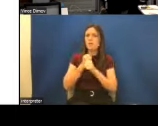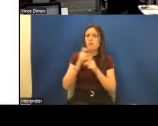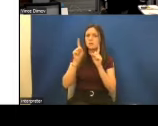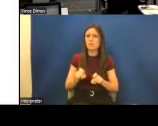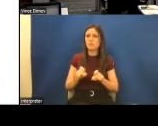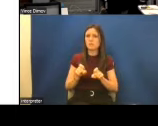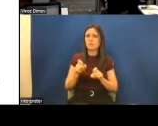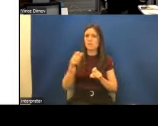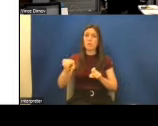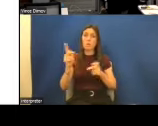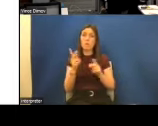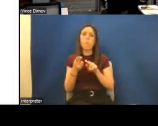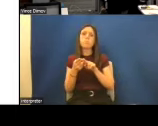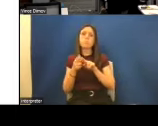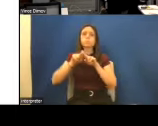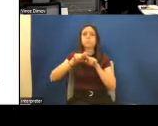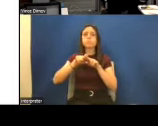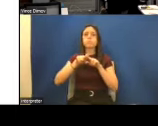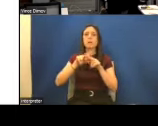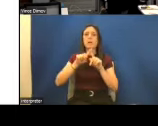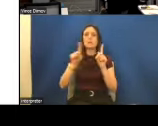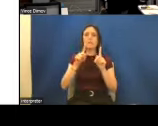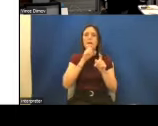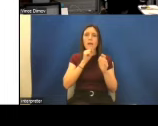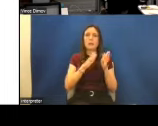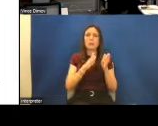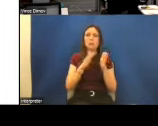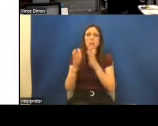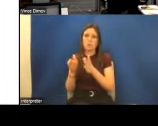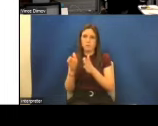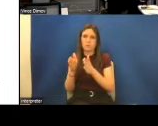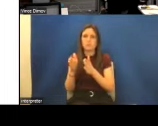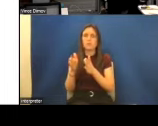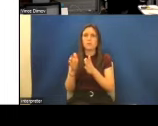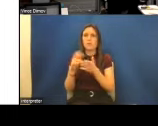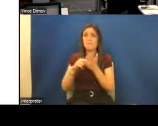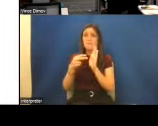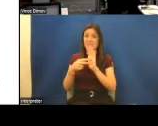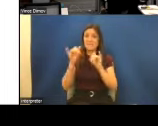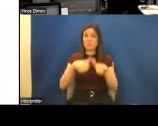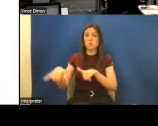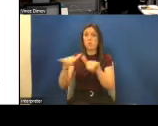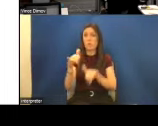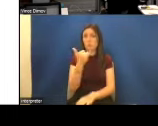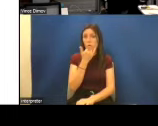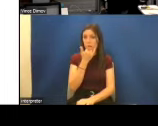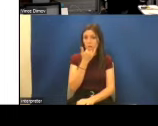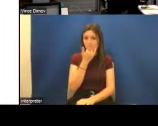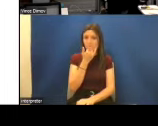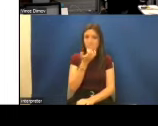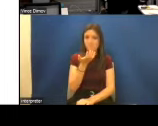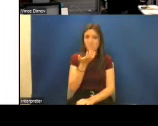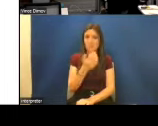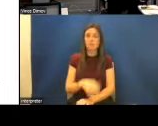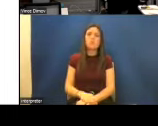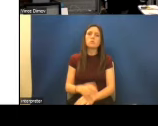those people have rounded up in that age bracket and it bumps them to another age bracket, your standard score is now off. So be aware